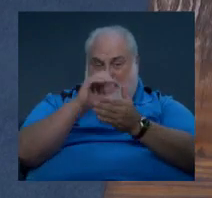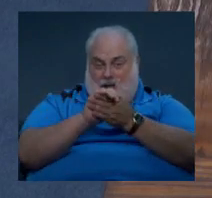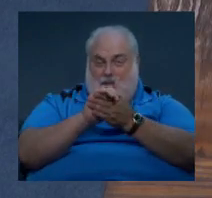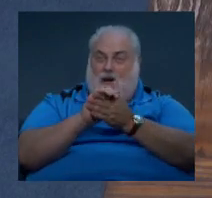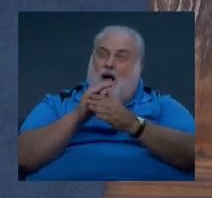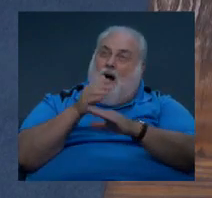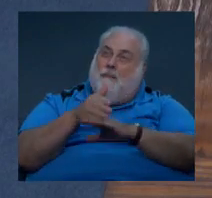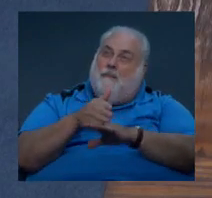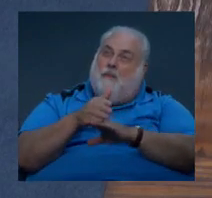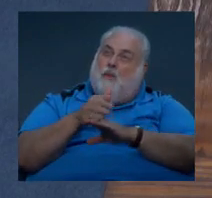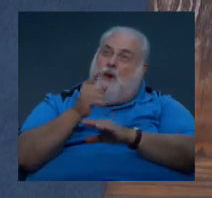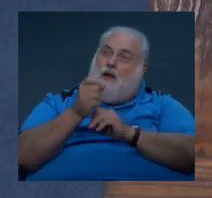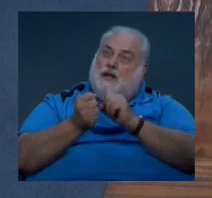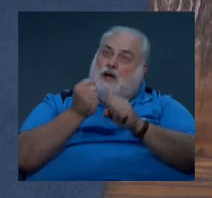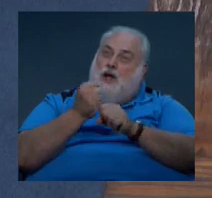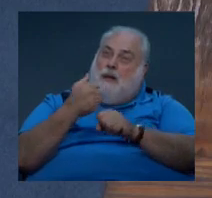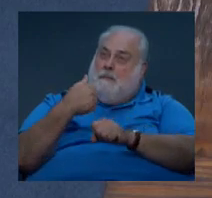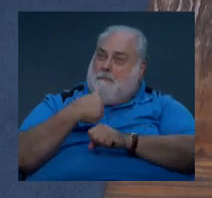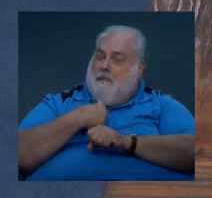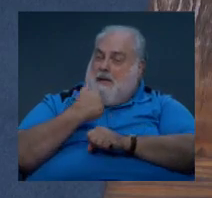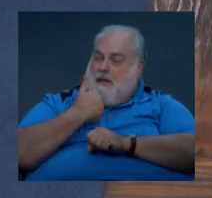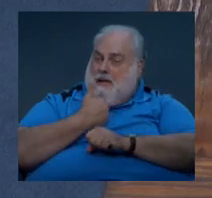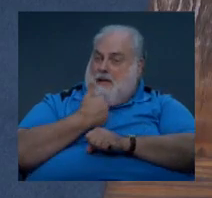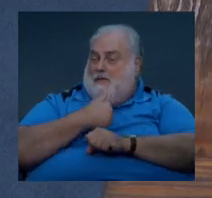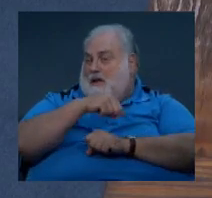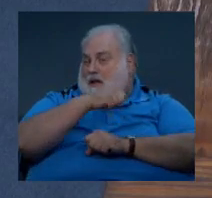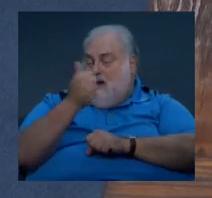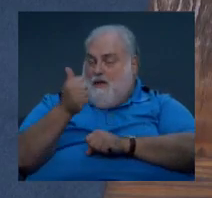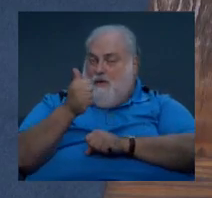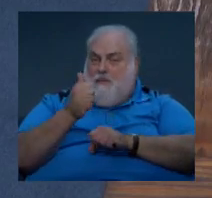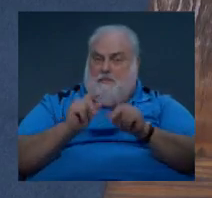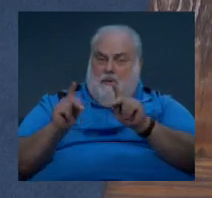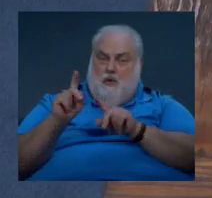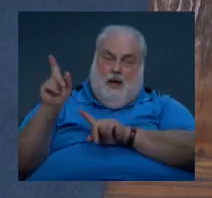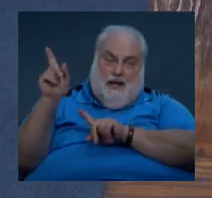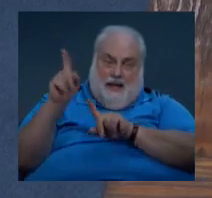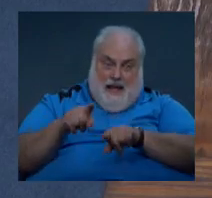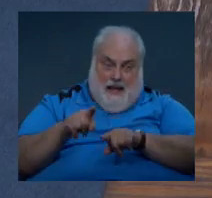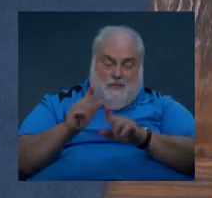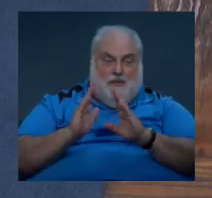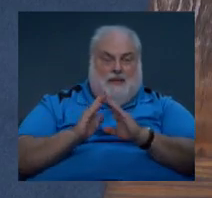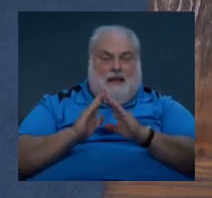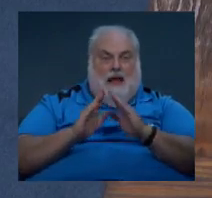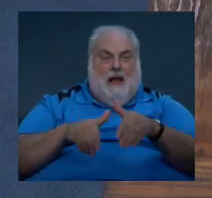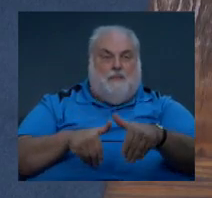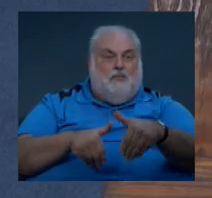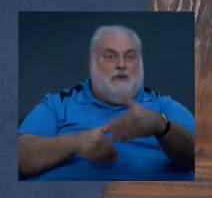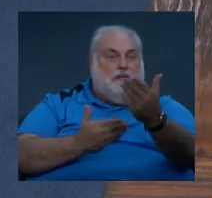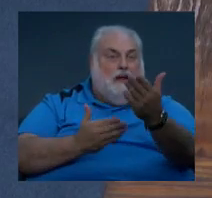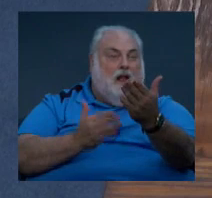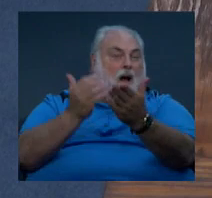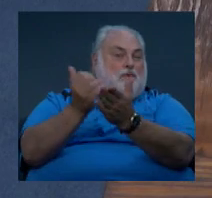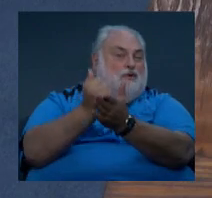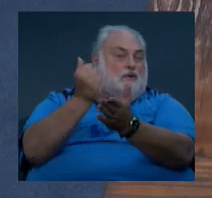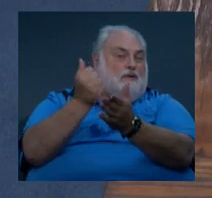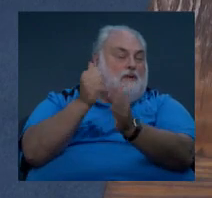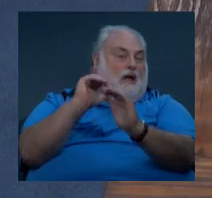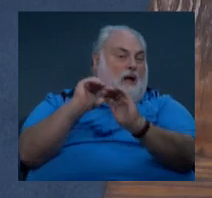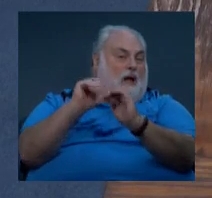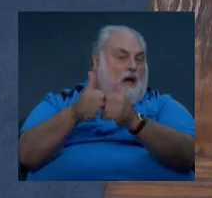a year ago, myself and the other Think Big chairs came to you all and presented opportunities about how we could